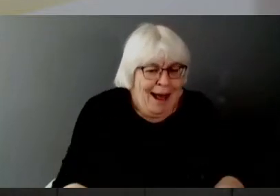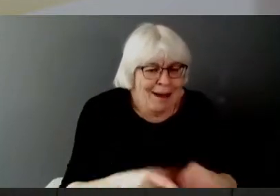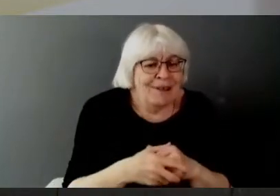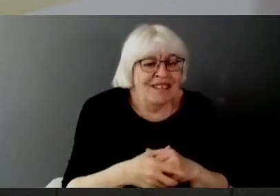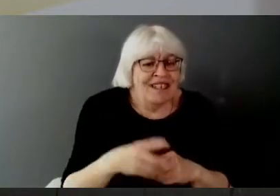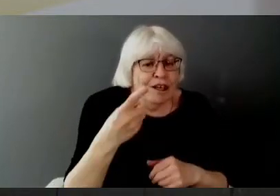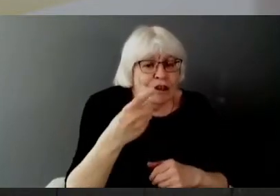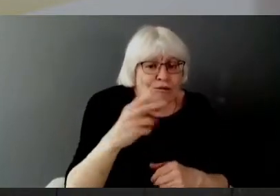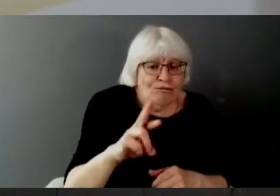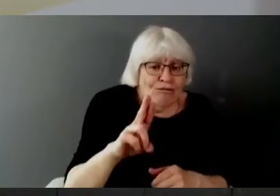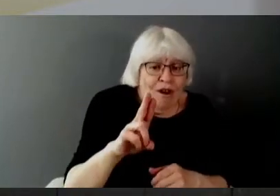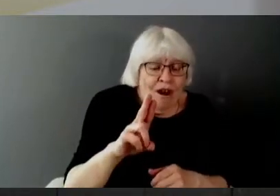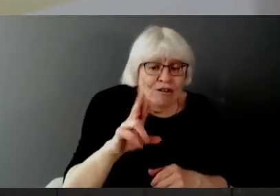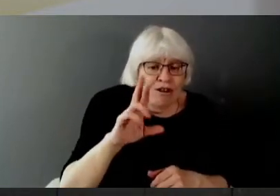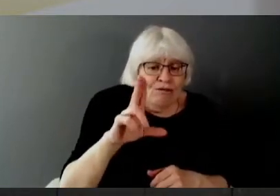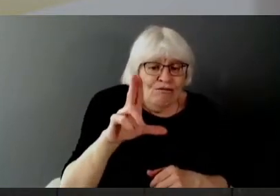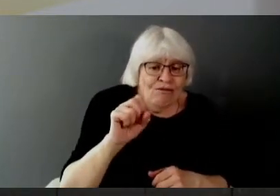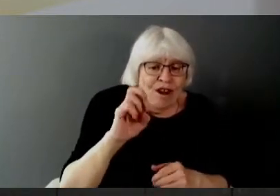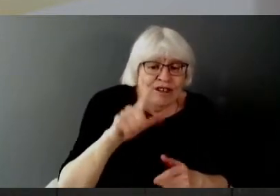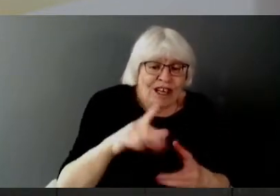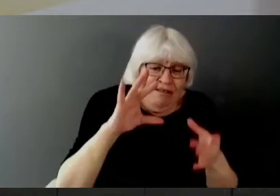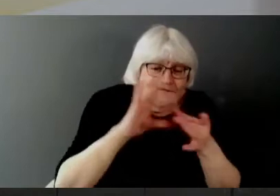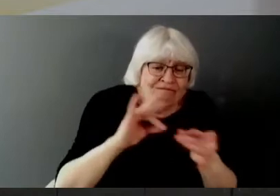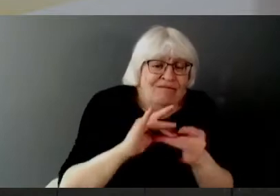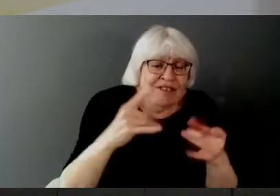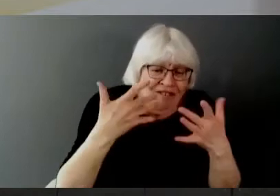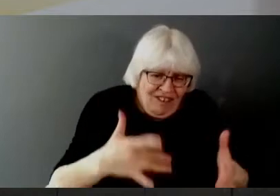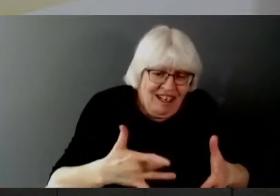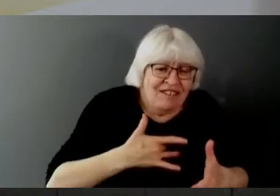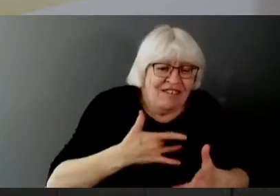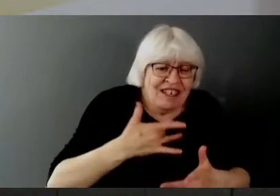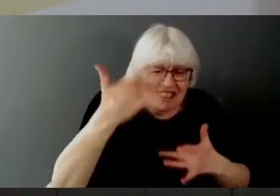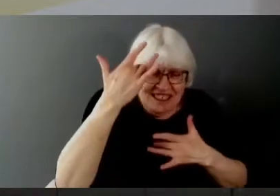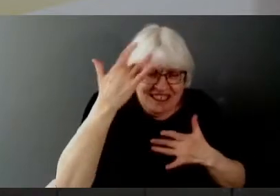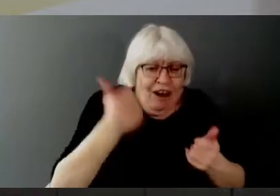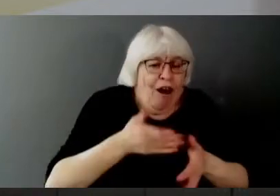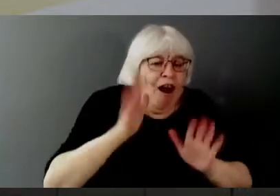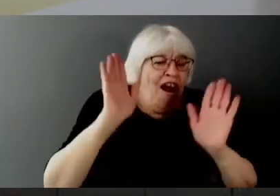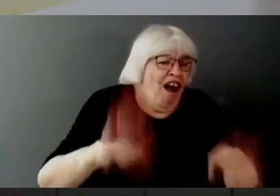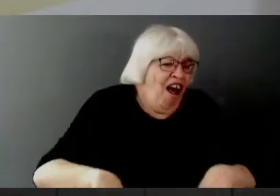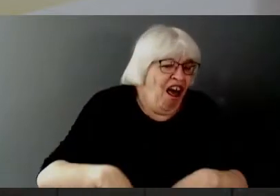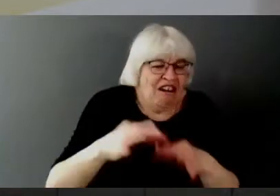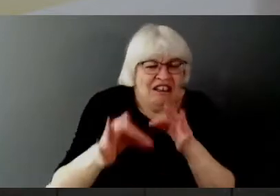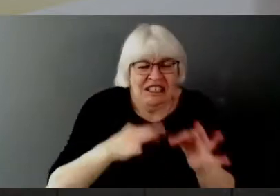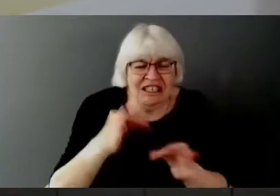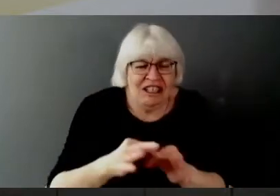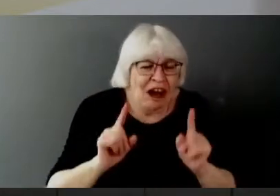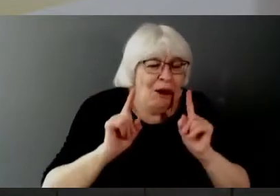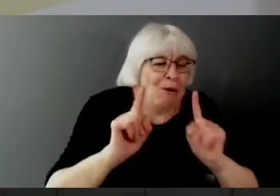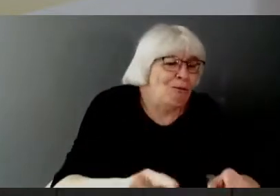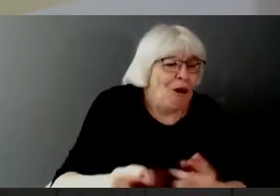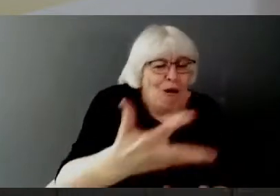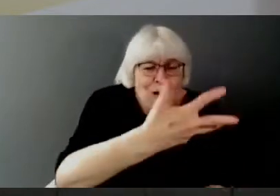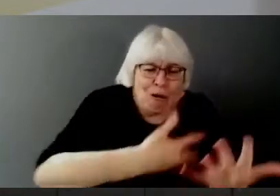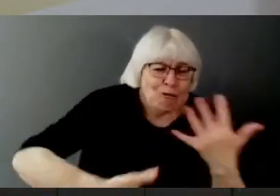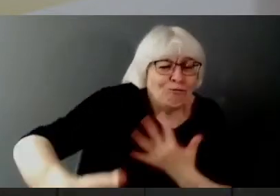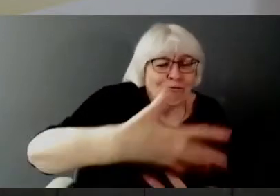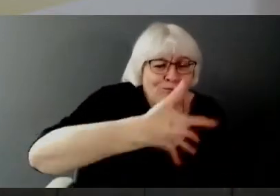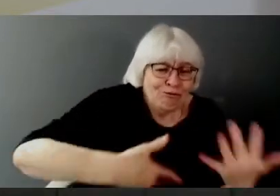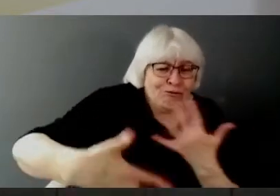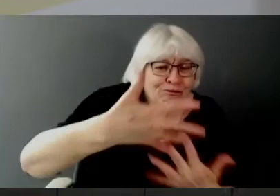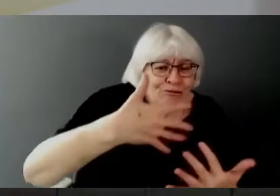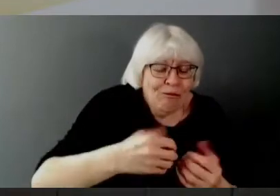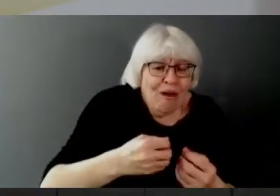had some symptoms, did not get tested, and went to some gatherings, and then it spreads quickly.